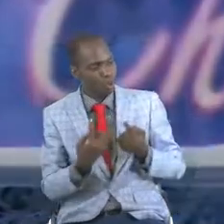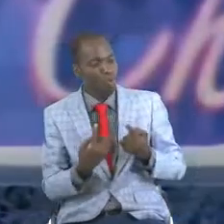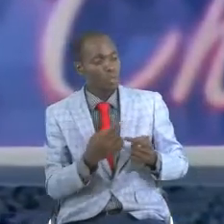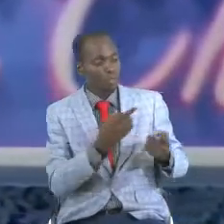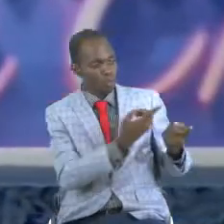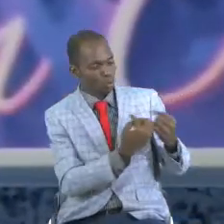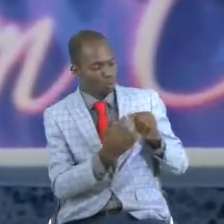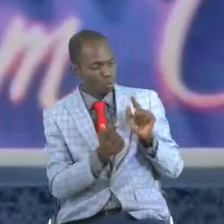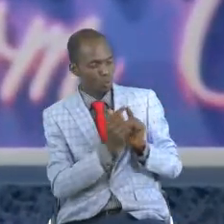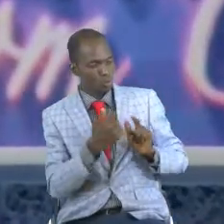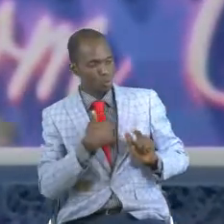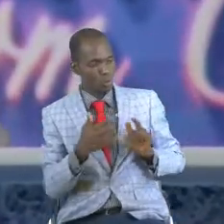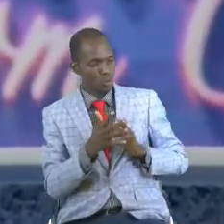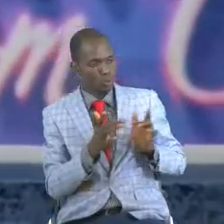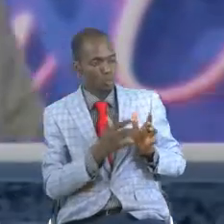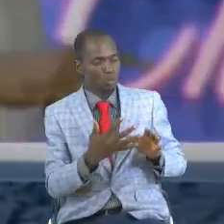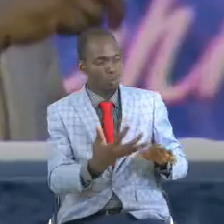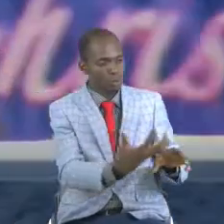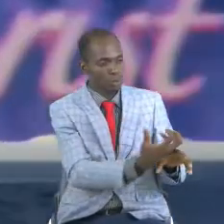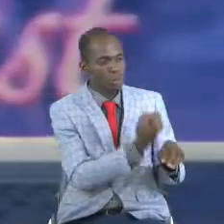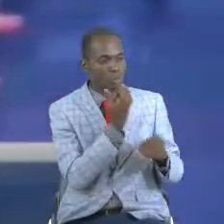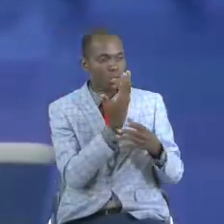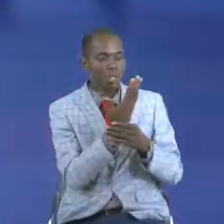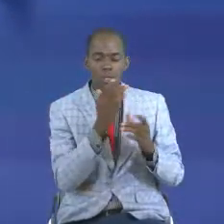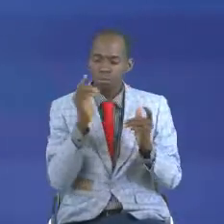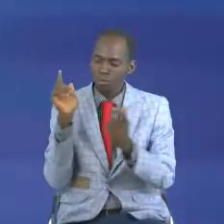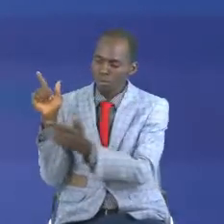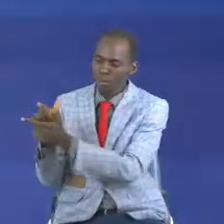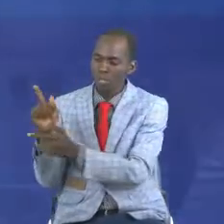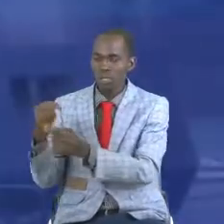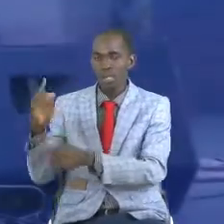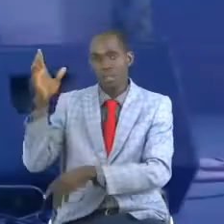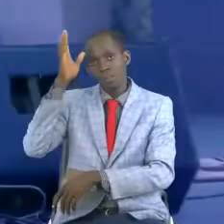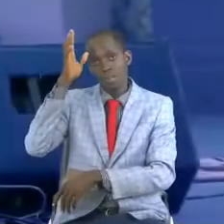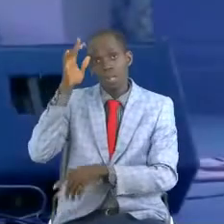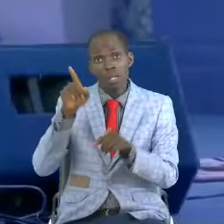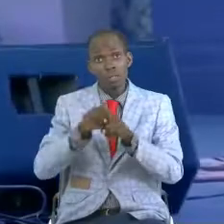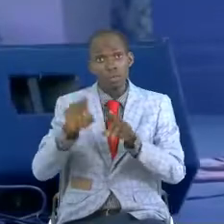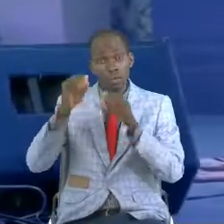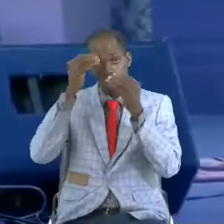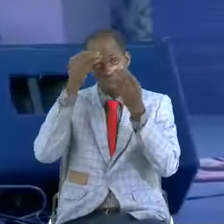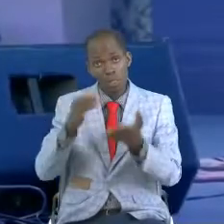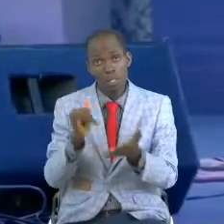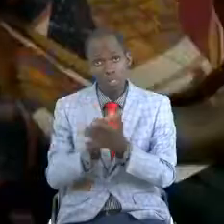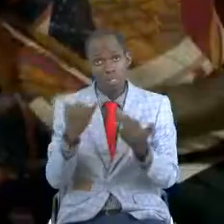your hand, and take you to the Father. As you do that tonight, you